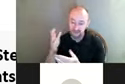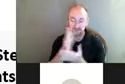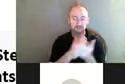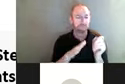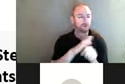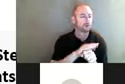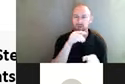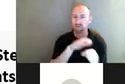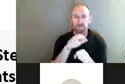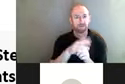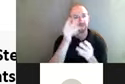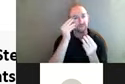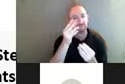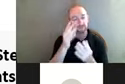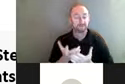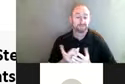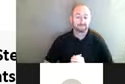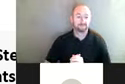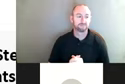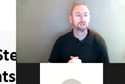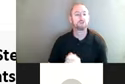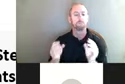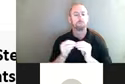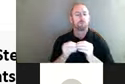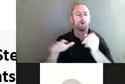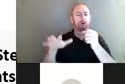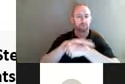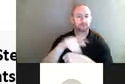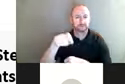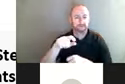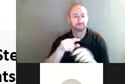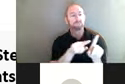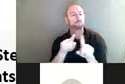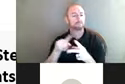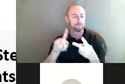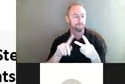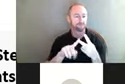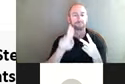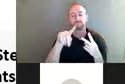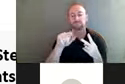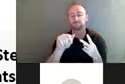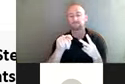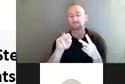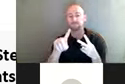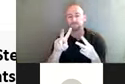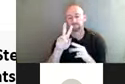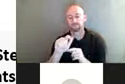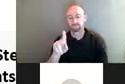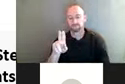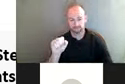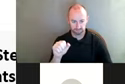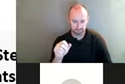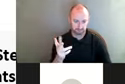So definitely increasing our coverage. The other is updated values. So